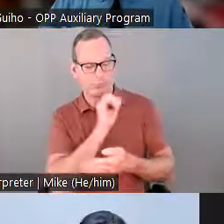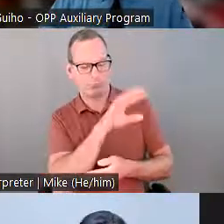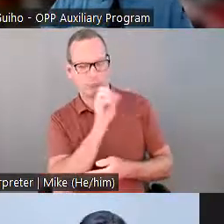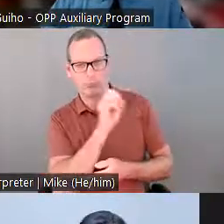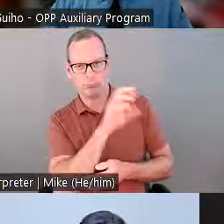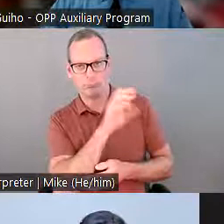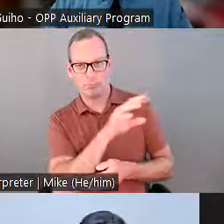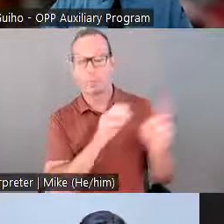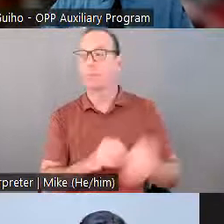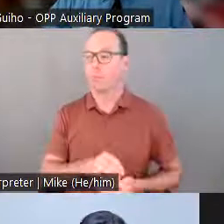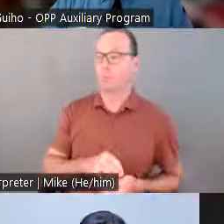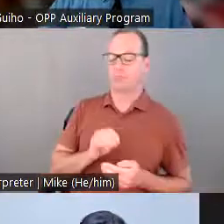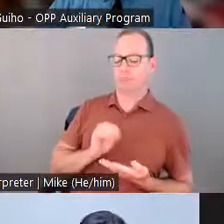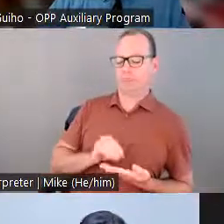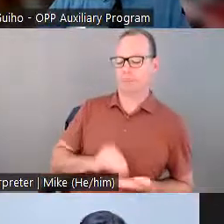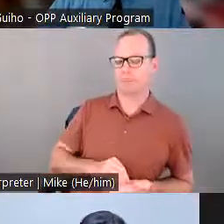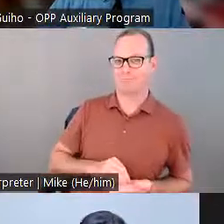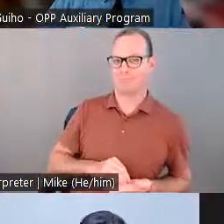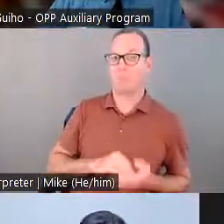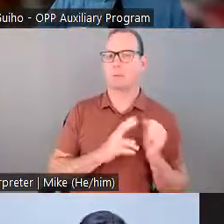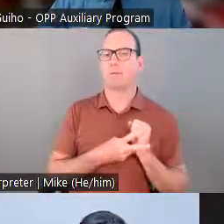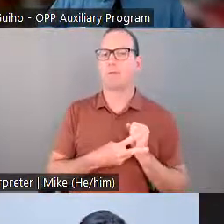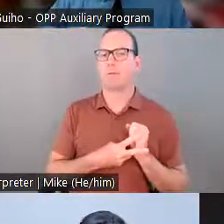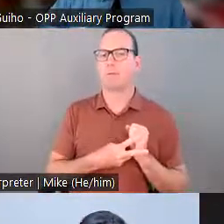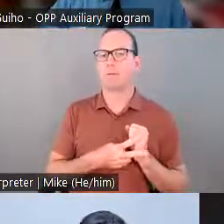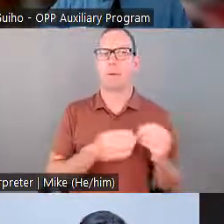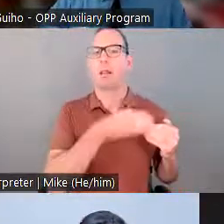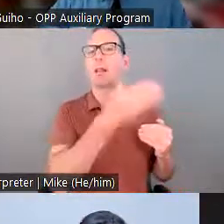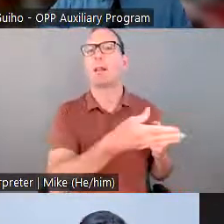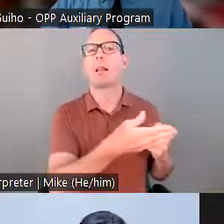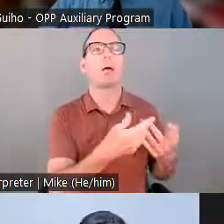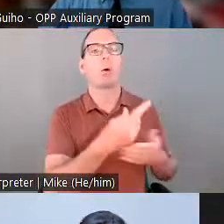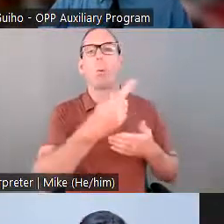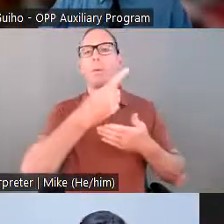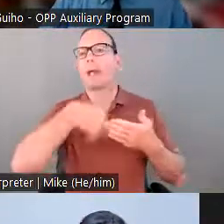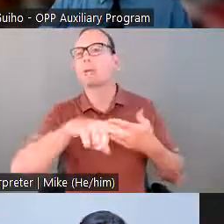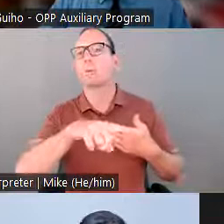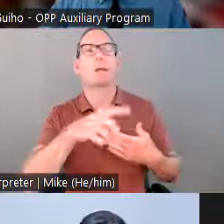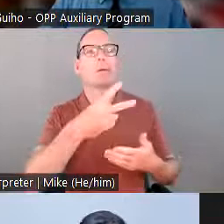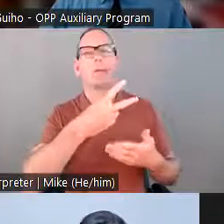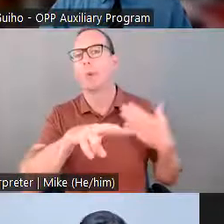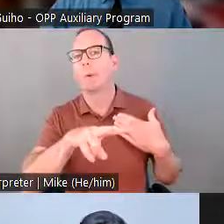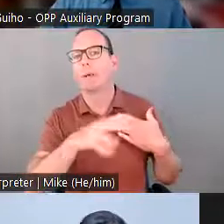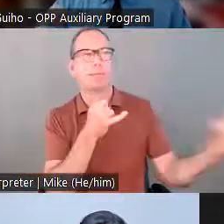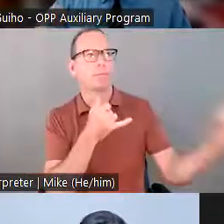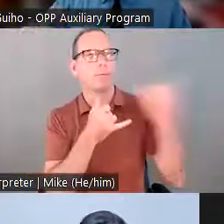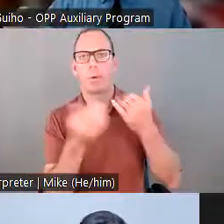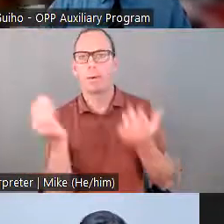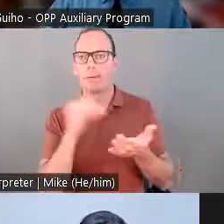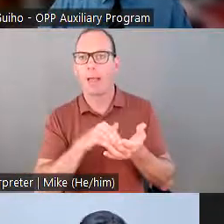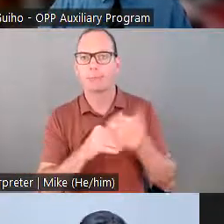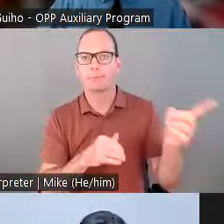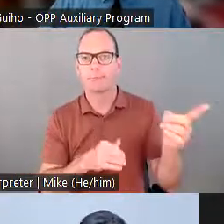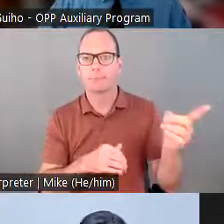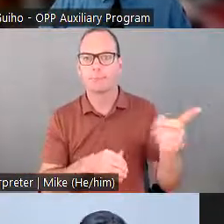They've gathered that piece of information, they will store that, and they'll call you back in a week or two with another scam altogether, but now they've got that one